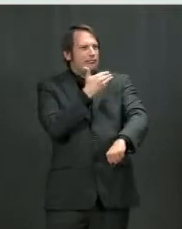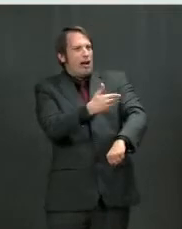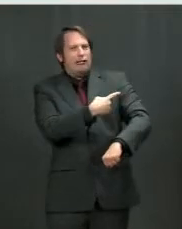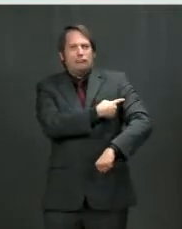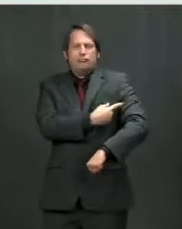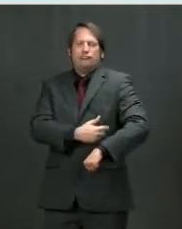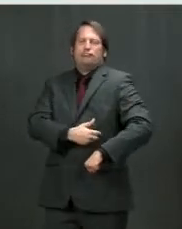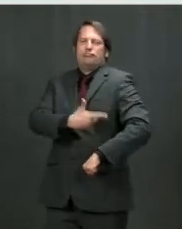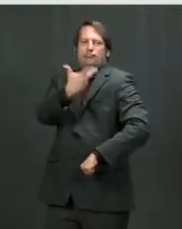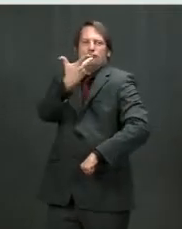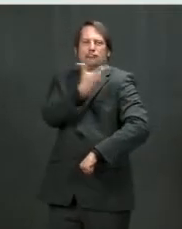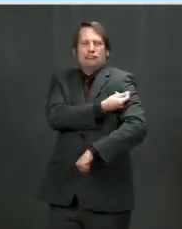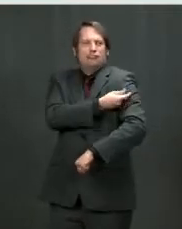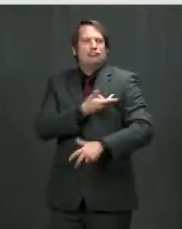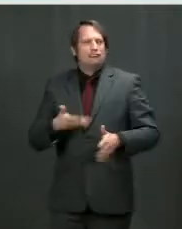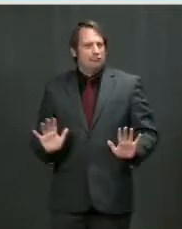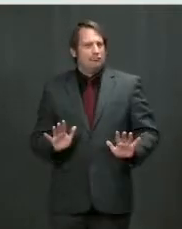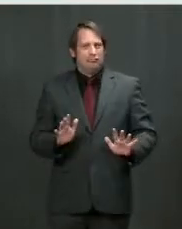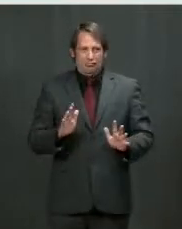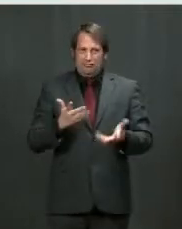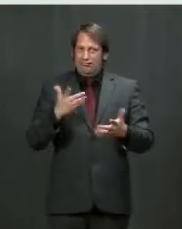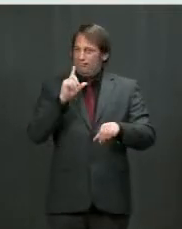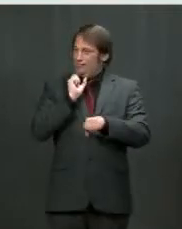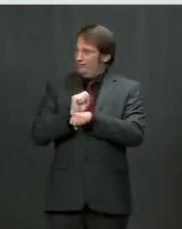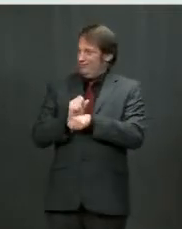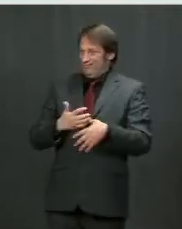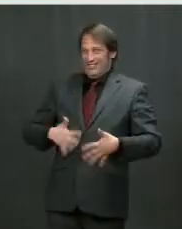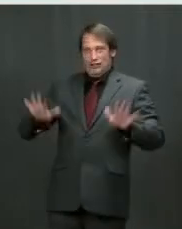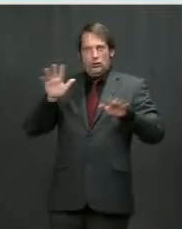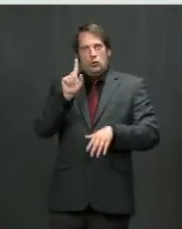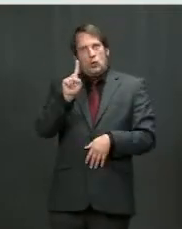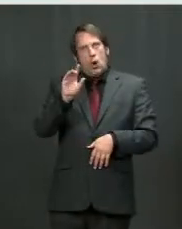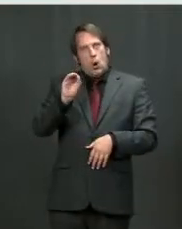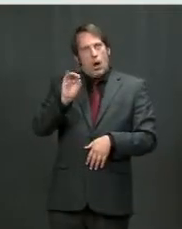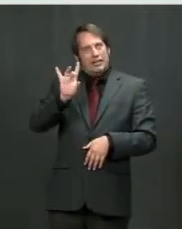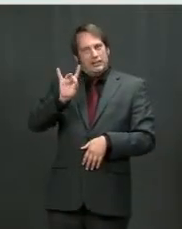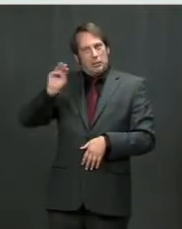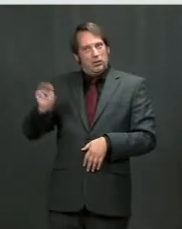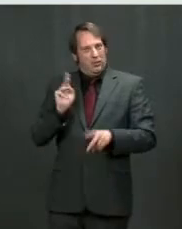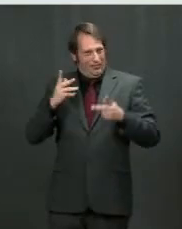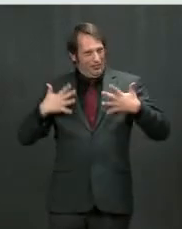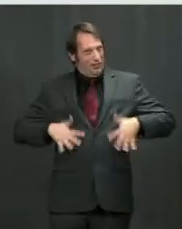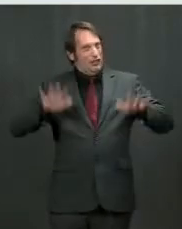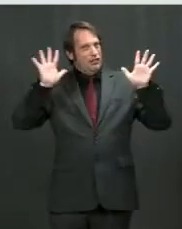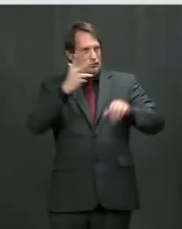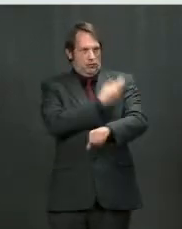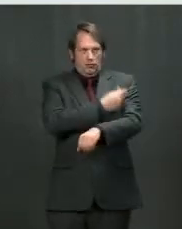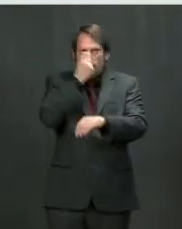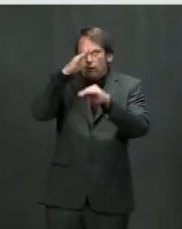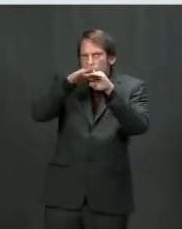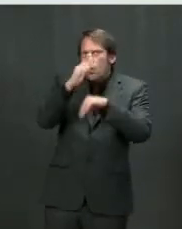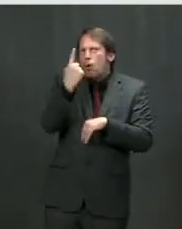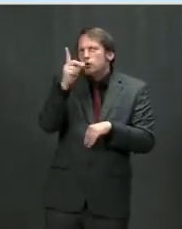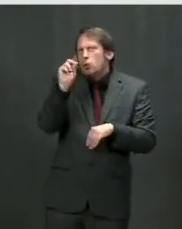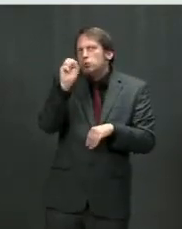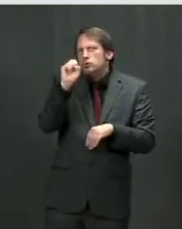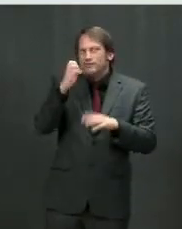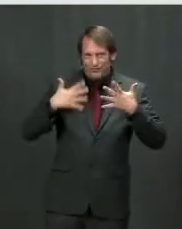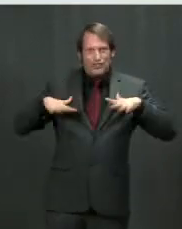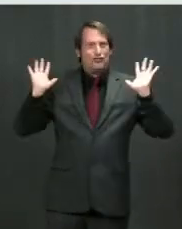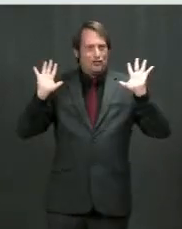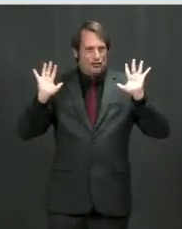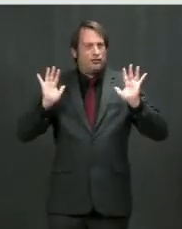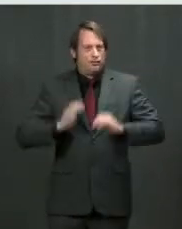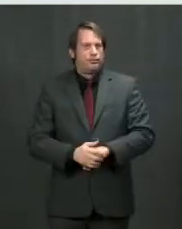108 million people who have already received at least one dose. I want to close by acknowledging